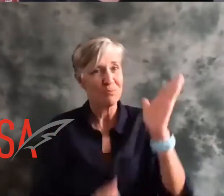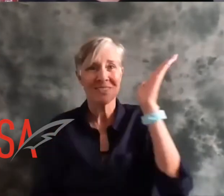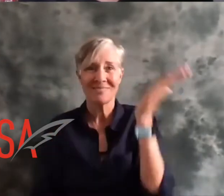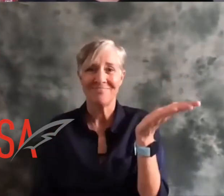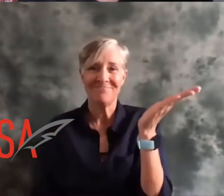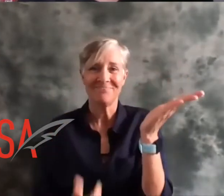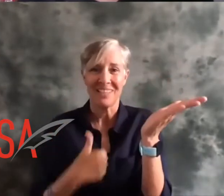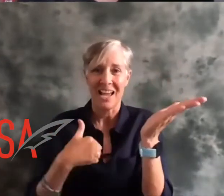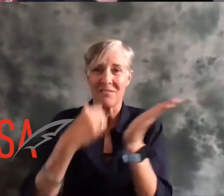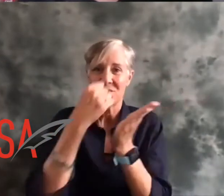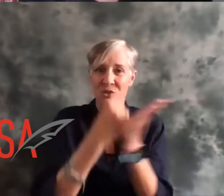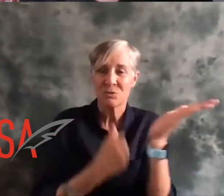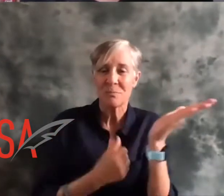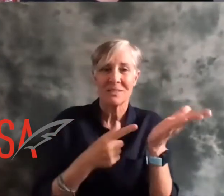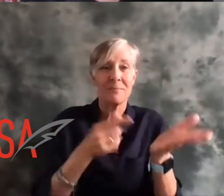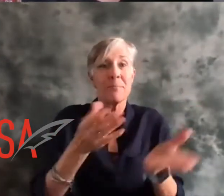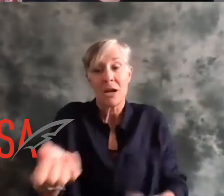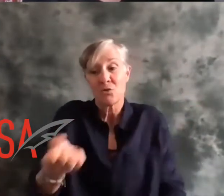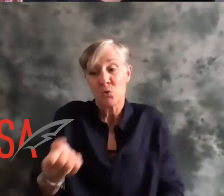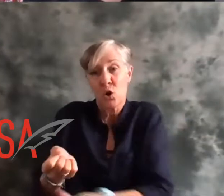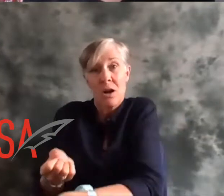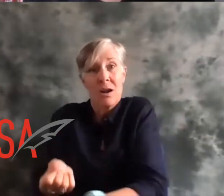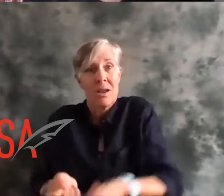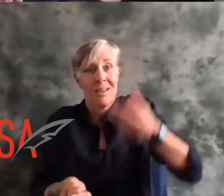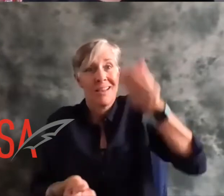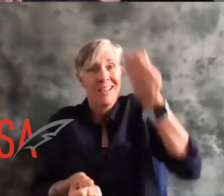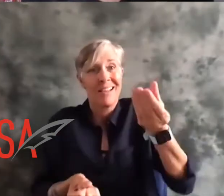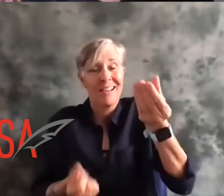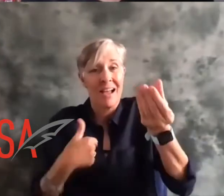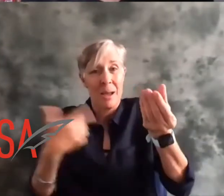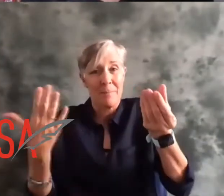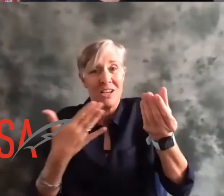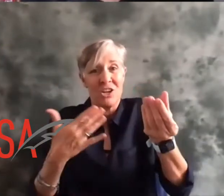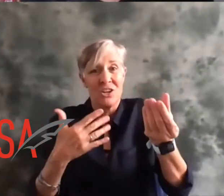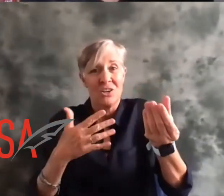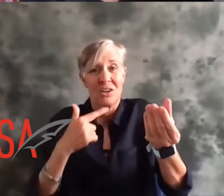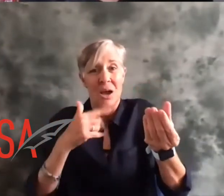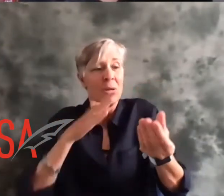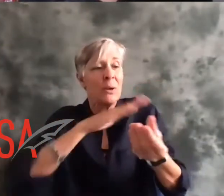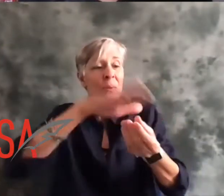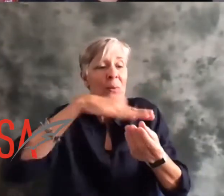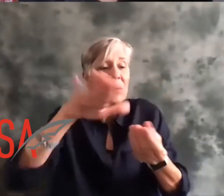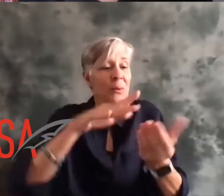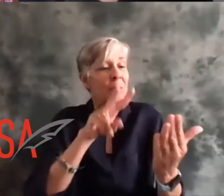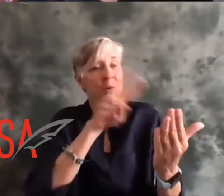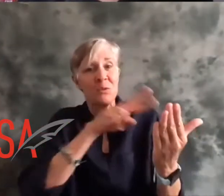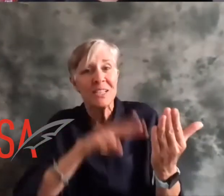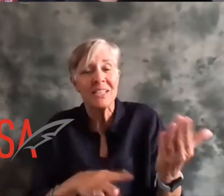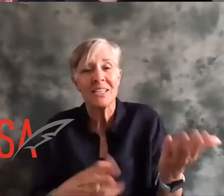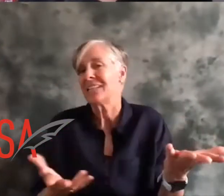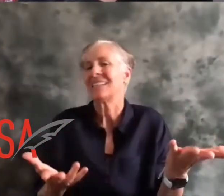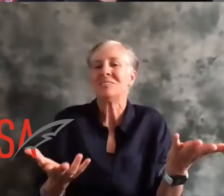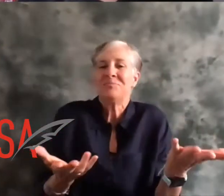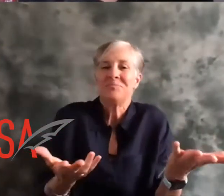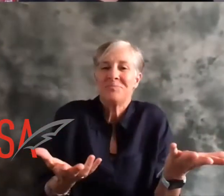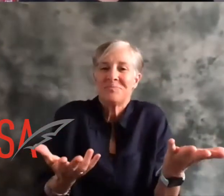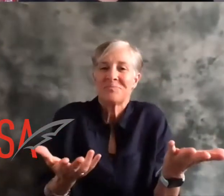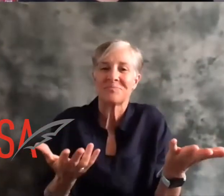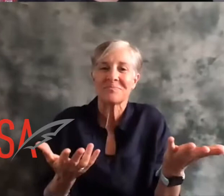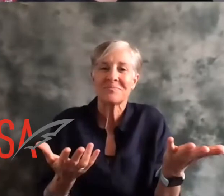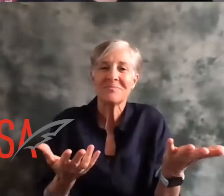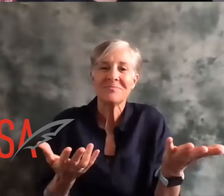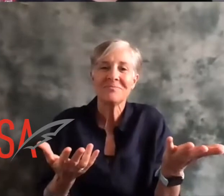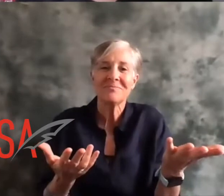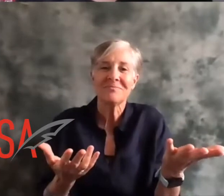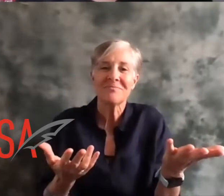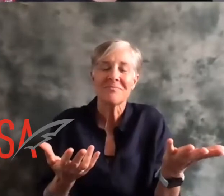I have my scripts that are in the drawers and I'm here because I'm ready to brush that dust off. You know, what is that, you know, like, let's talk through